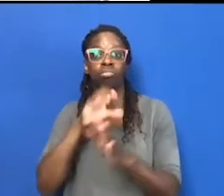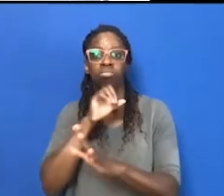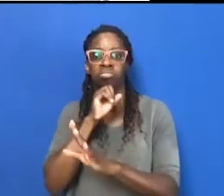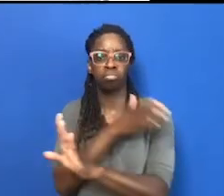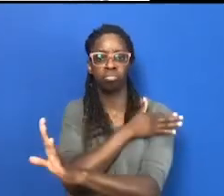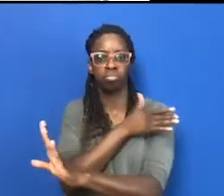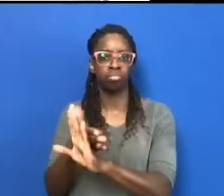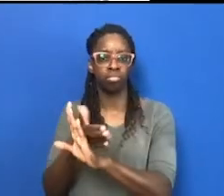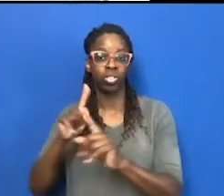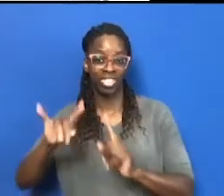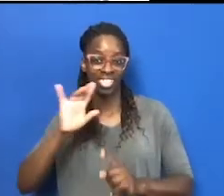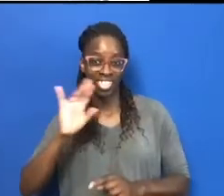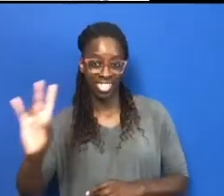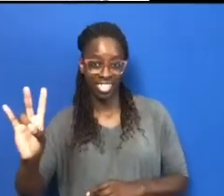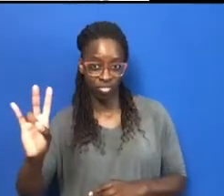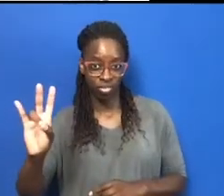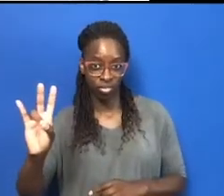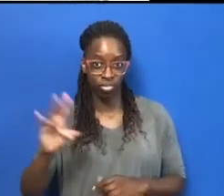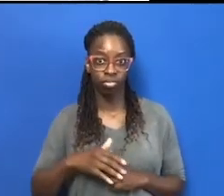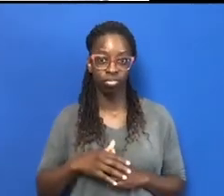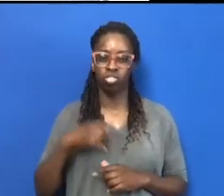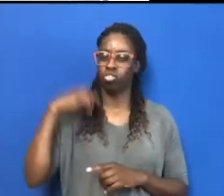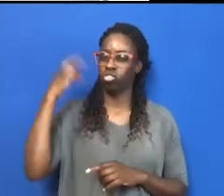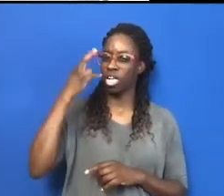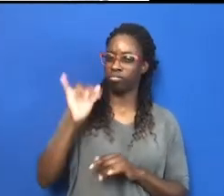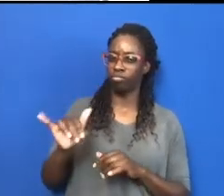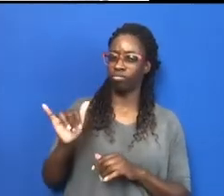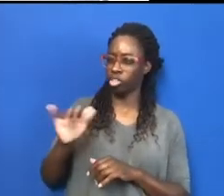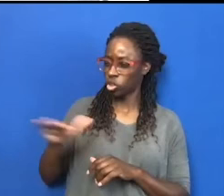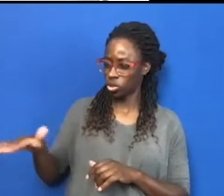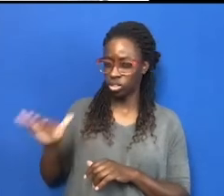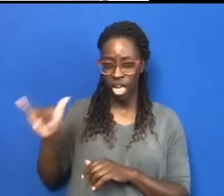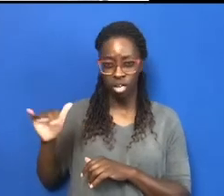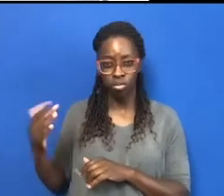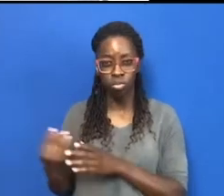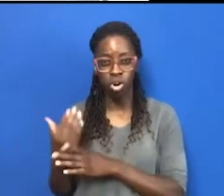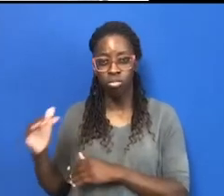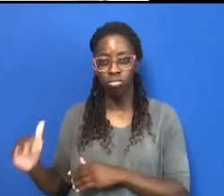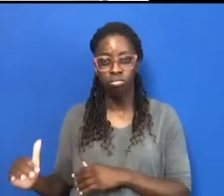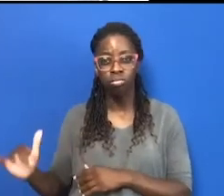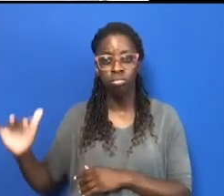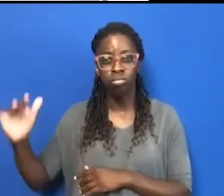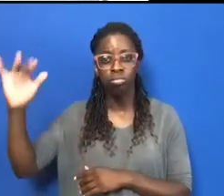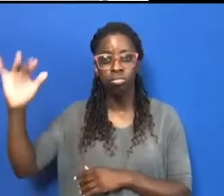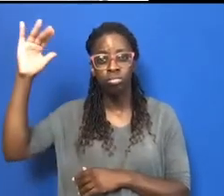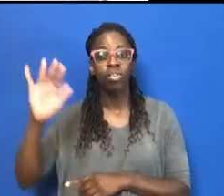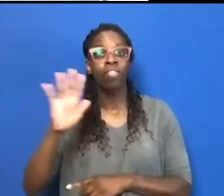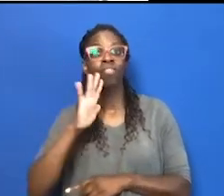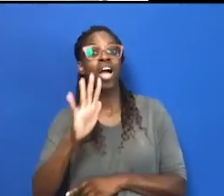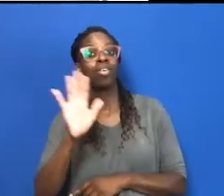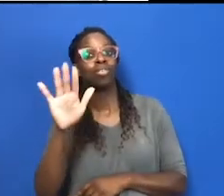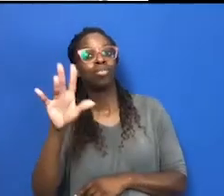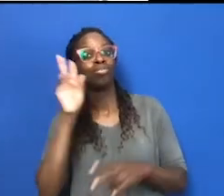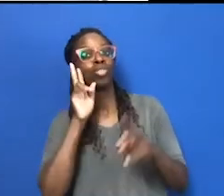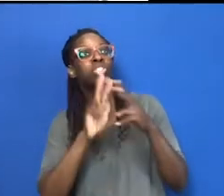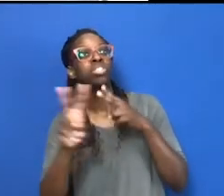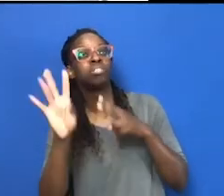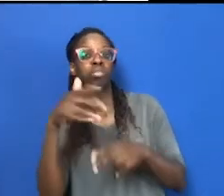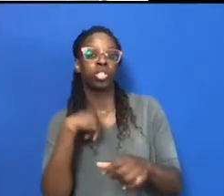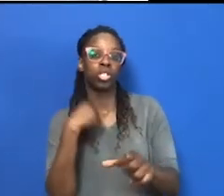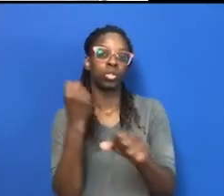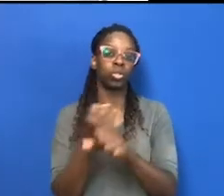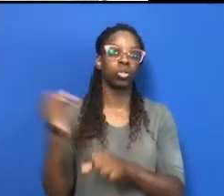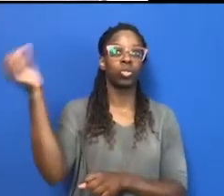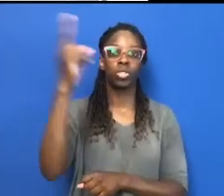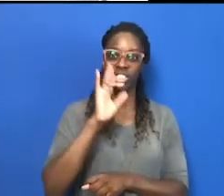studying developmental progressions, we wanted to know where we're headed. So we expanded it to slightly older children so we know what would be coming